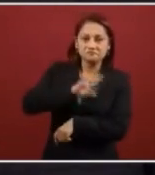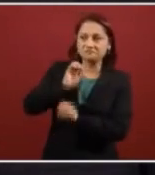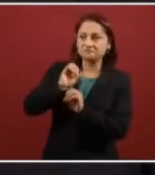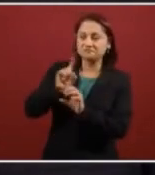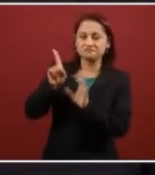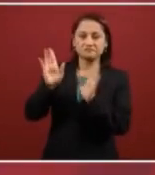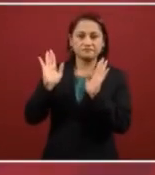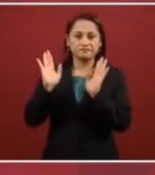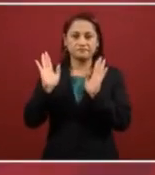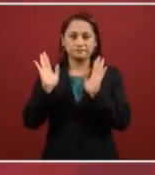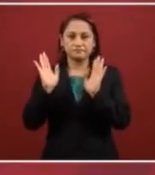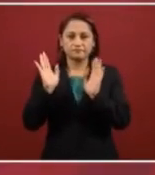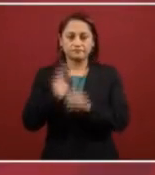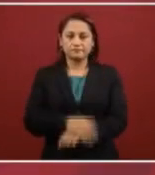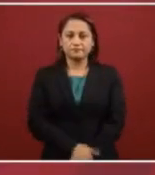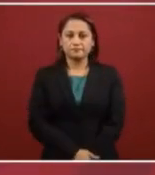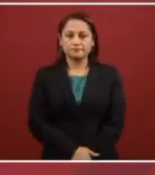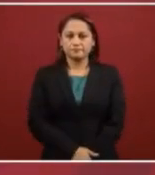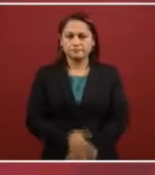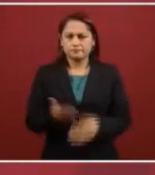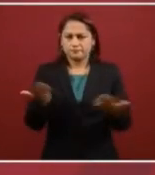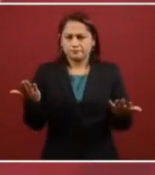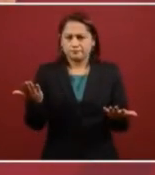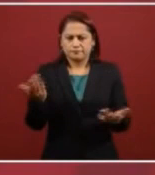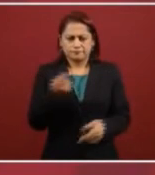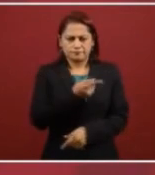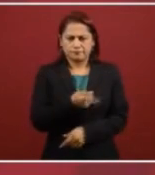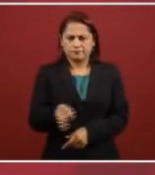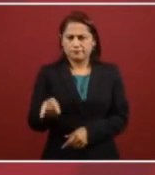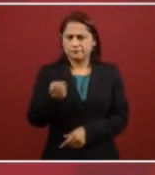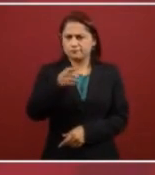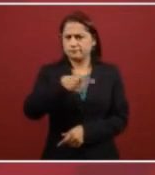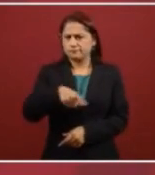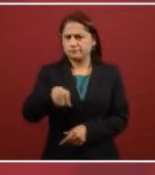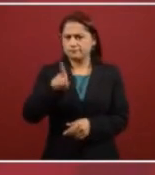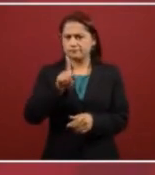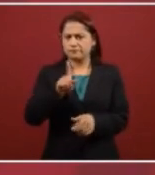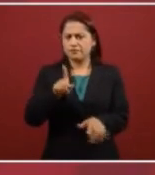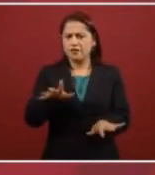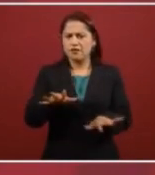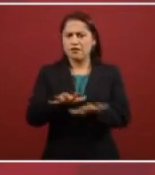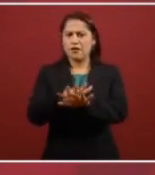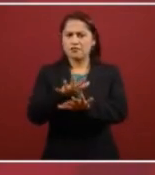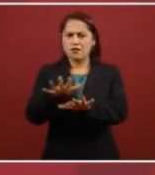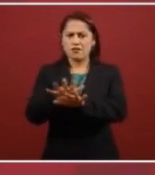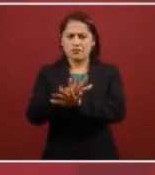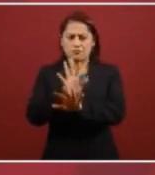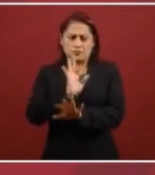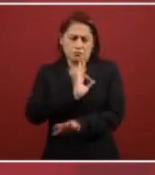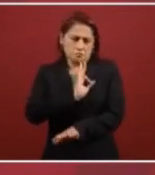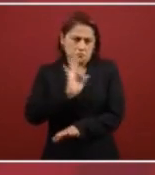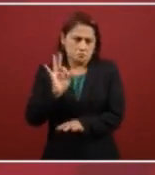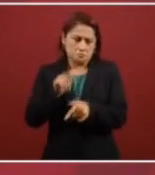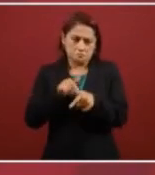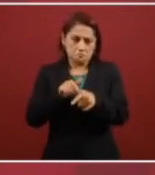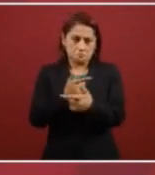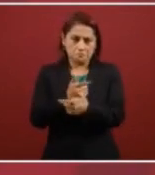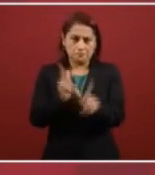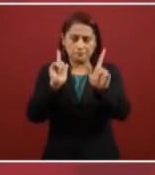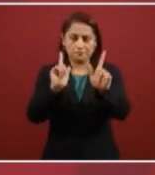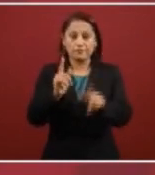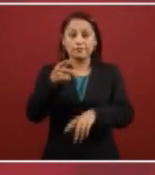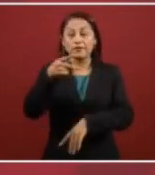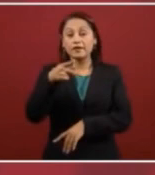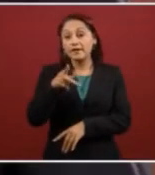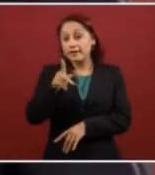sector. Y pueden seguirse but dando. They cambio. Could keep lo que sí making quiero changes. Dejar en claro but what I will make es